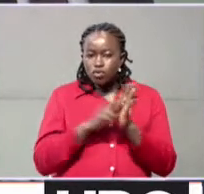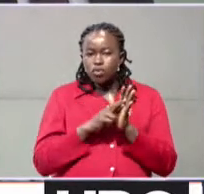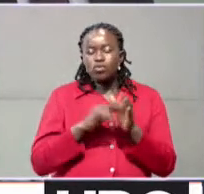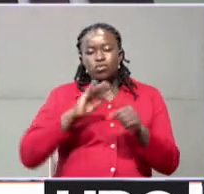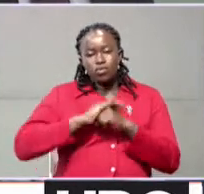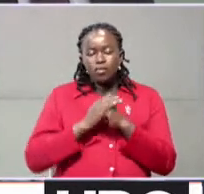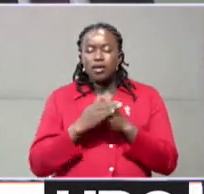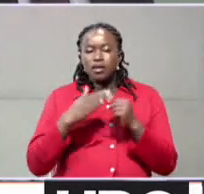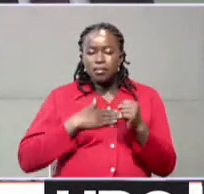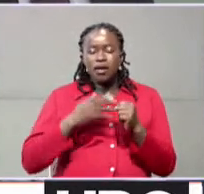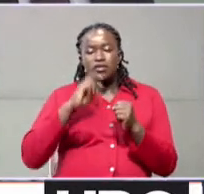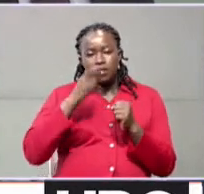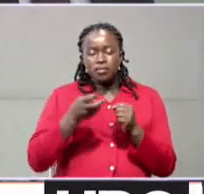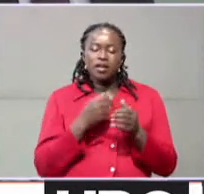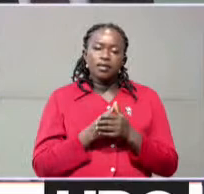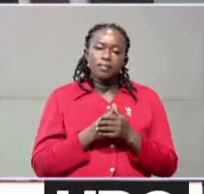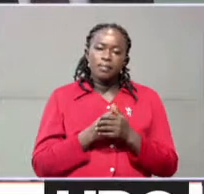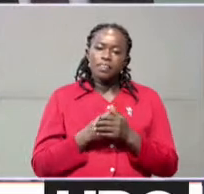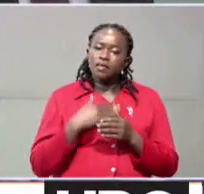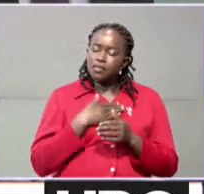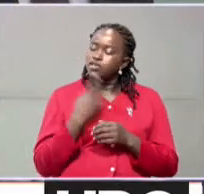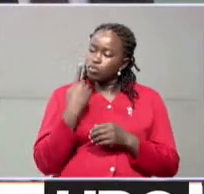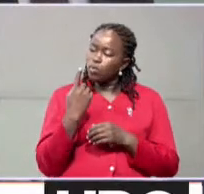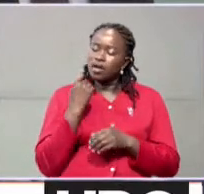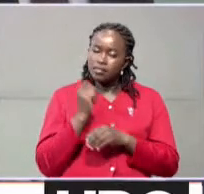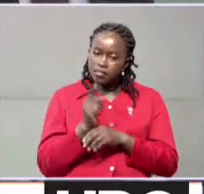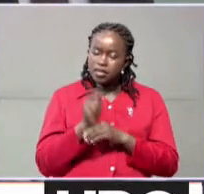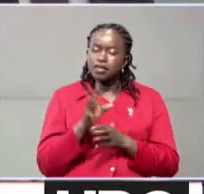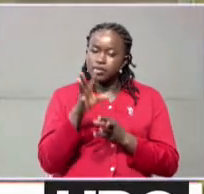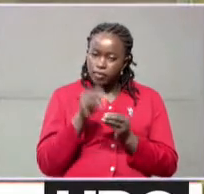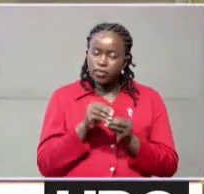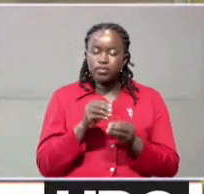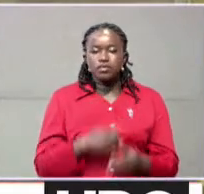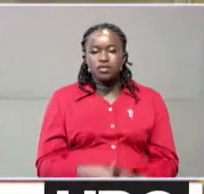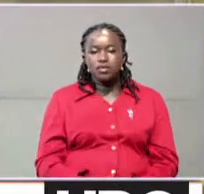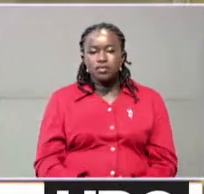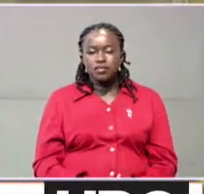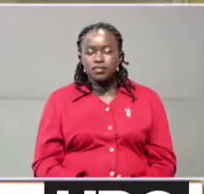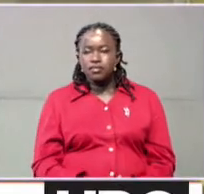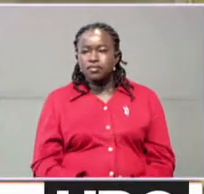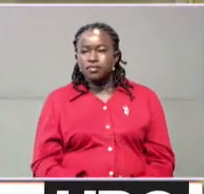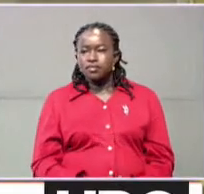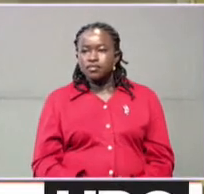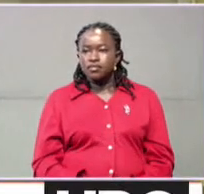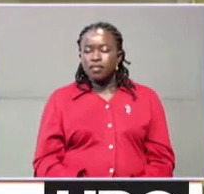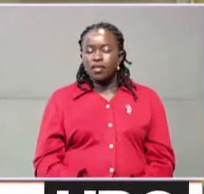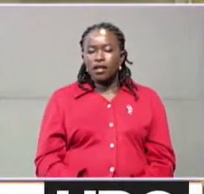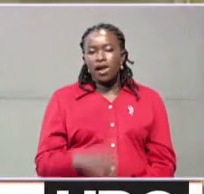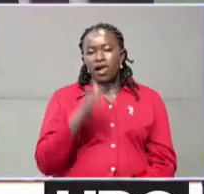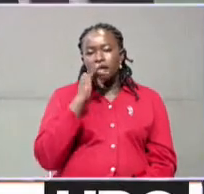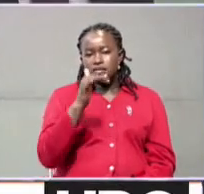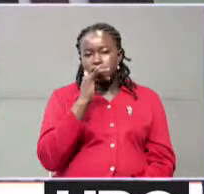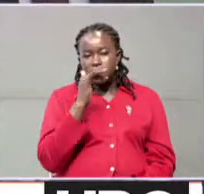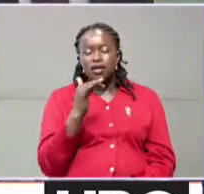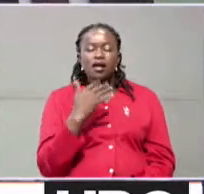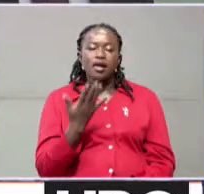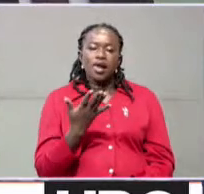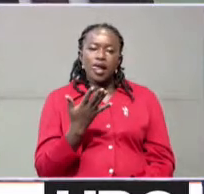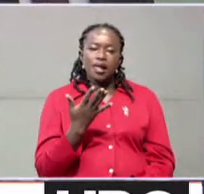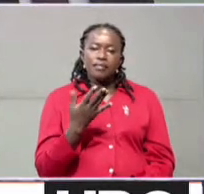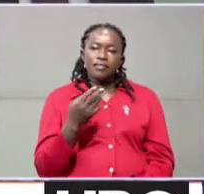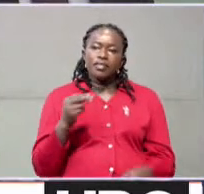and i'm doing so please one minute conclude thank you mr speaker the